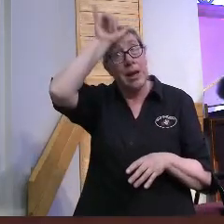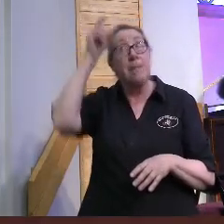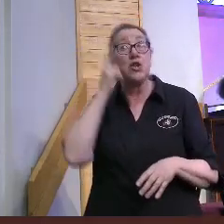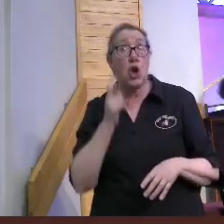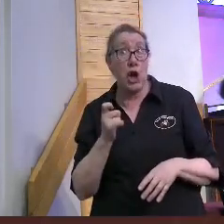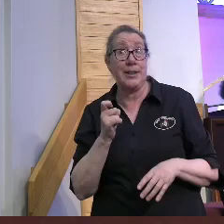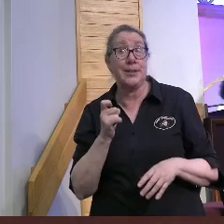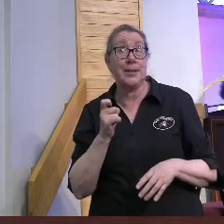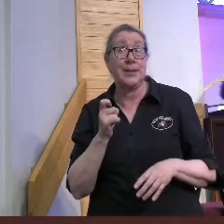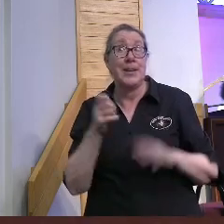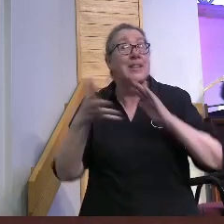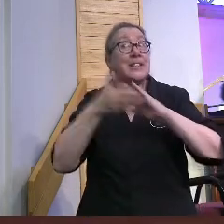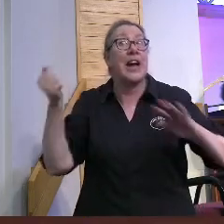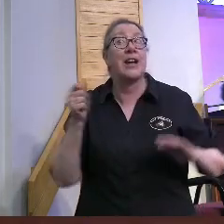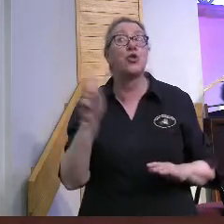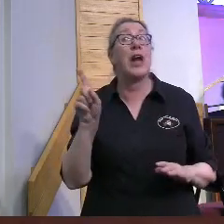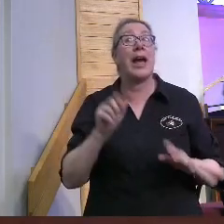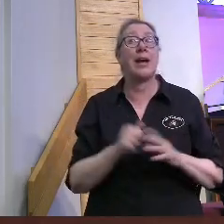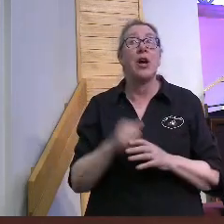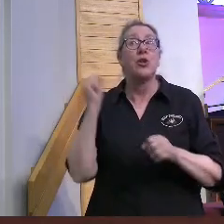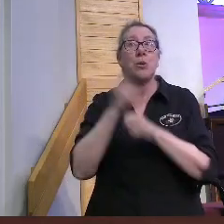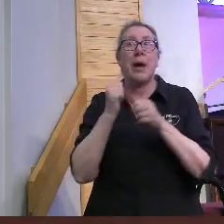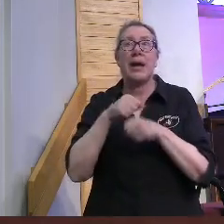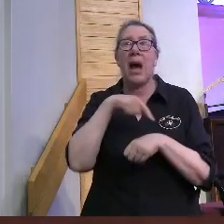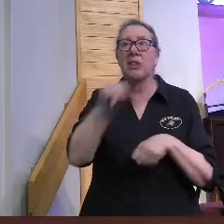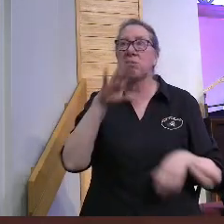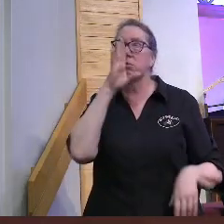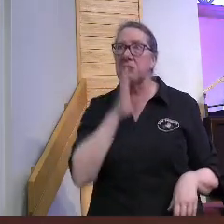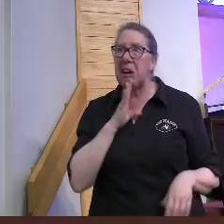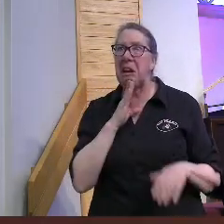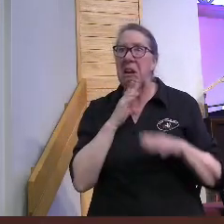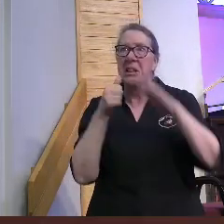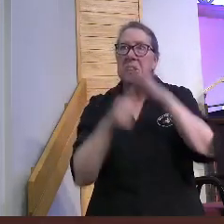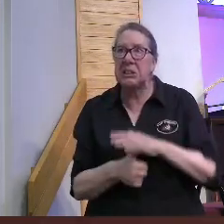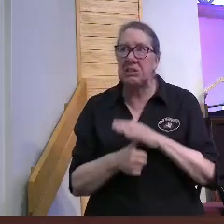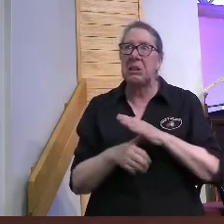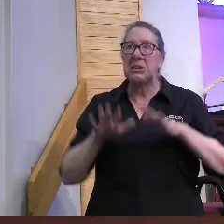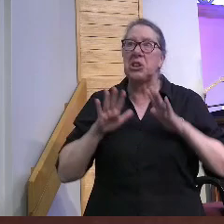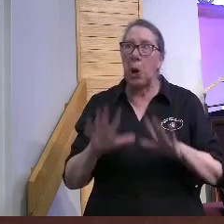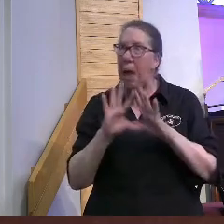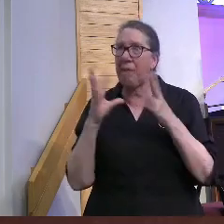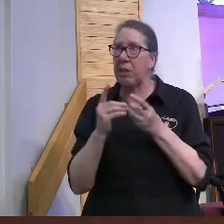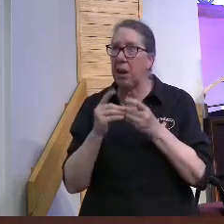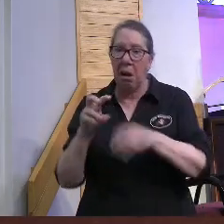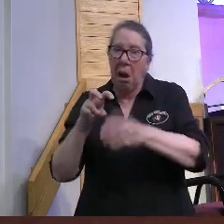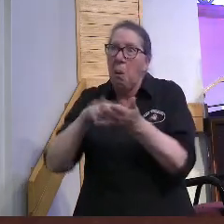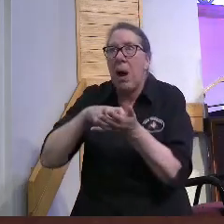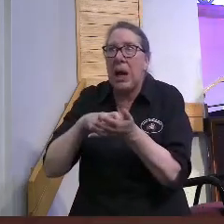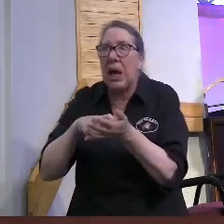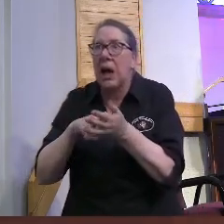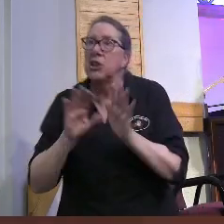That's what he tries to do to us. He tries to steal our today, to make us miserable, to make us stop, to stop the fun, to stop the